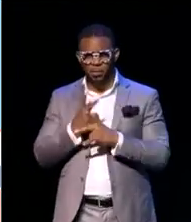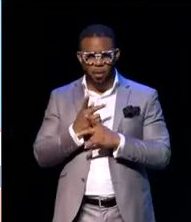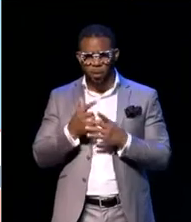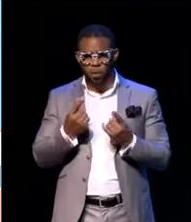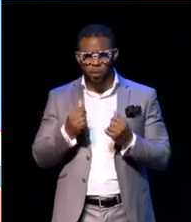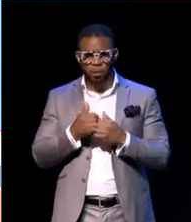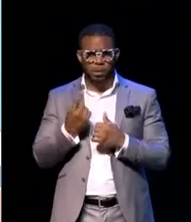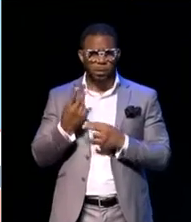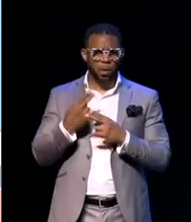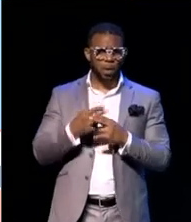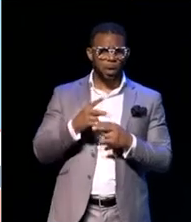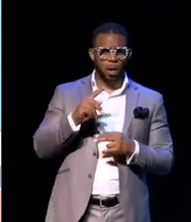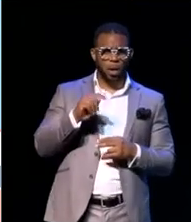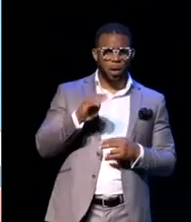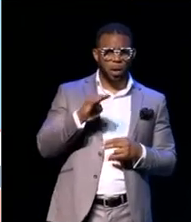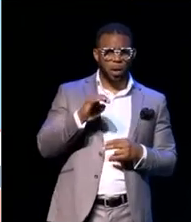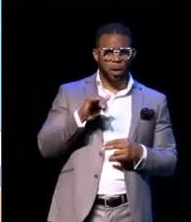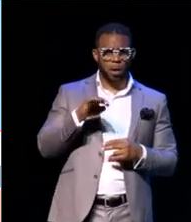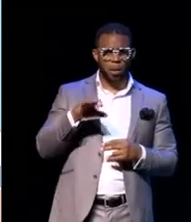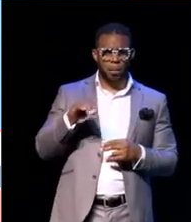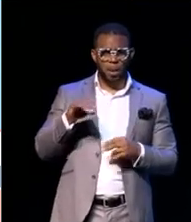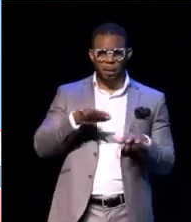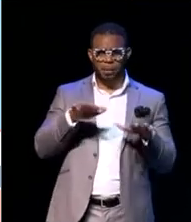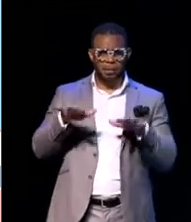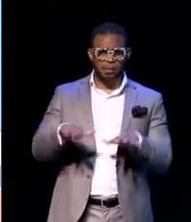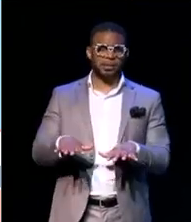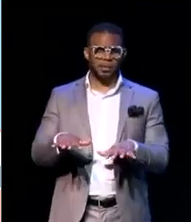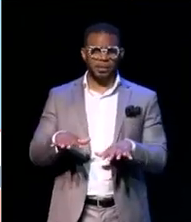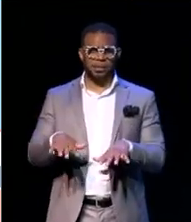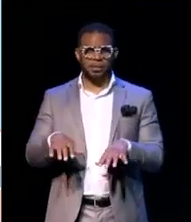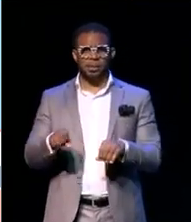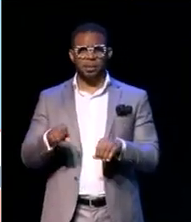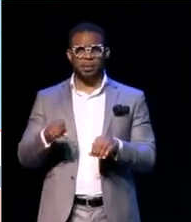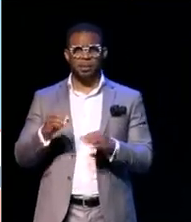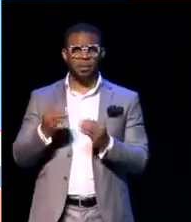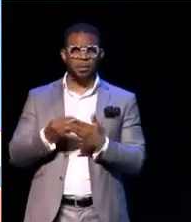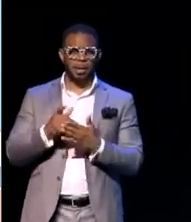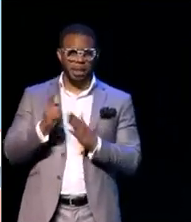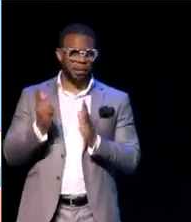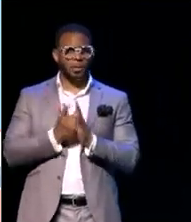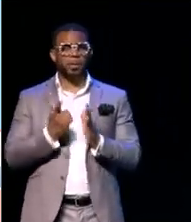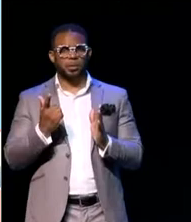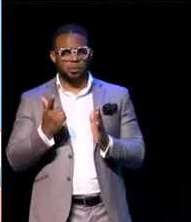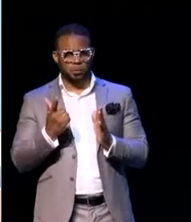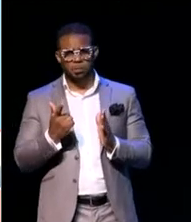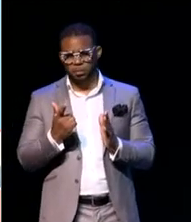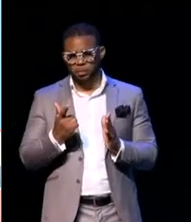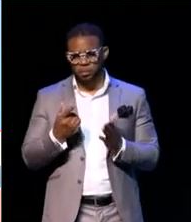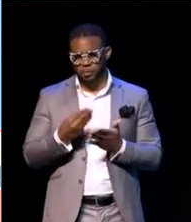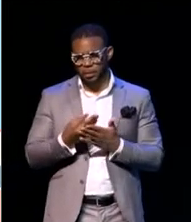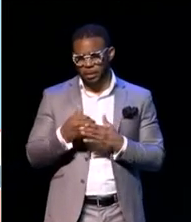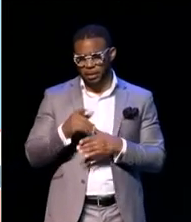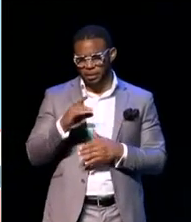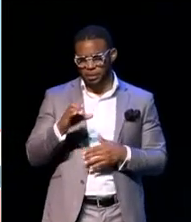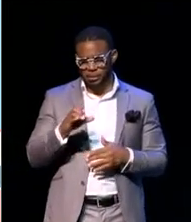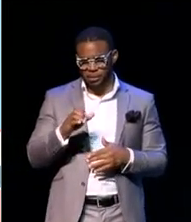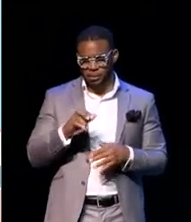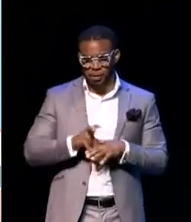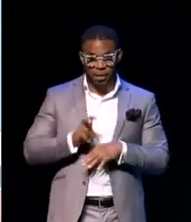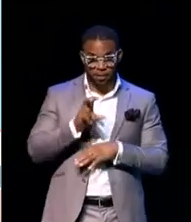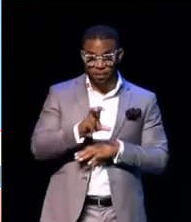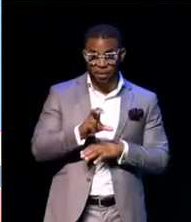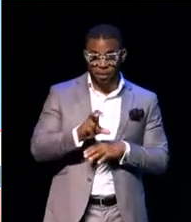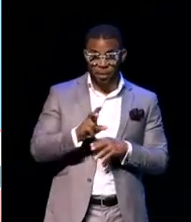what to do with something called tobacco settlement money. And this tobacco settlement funds in the district were